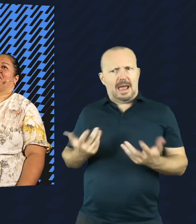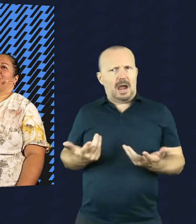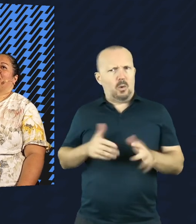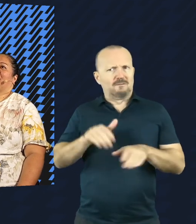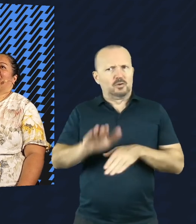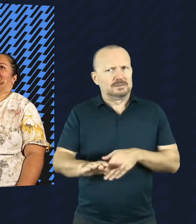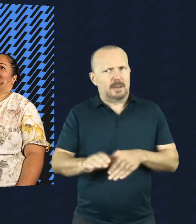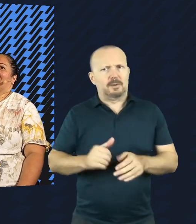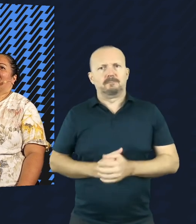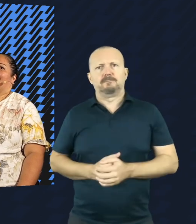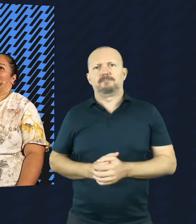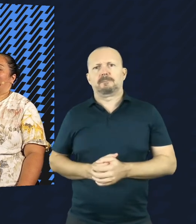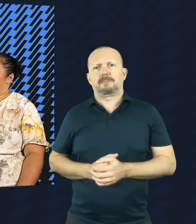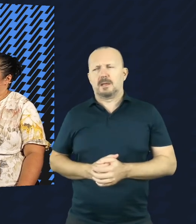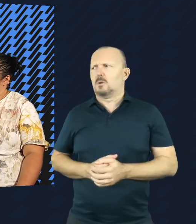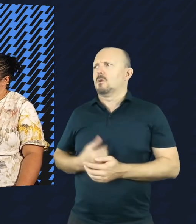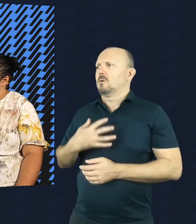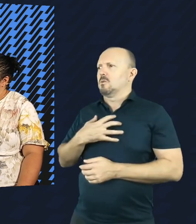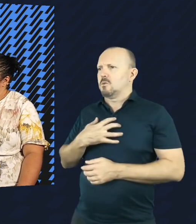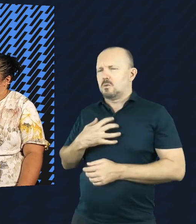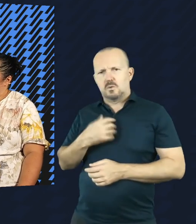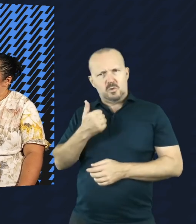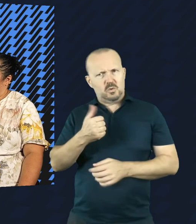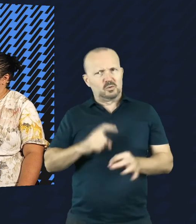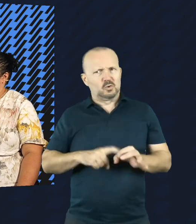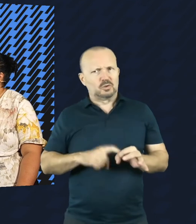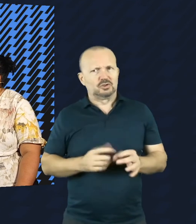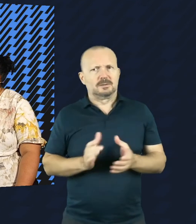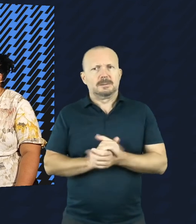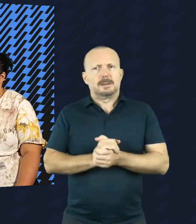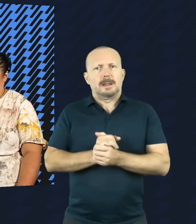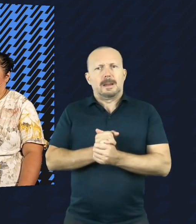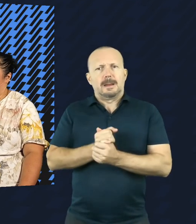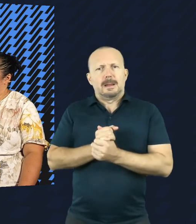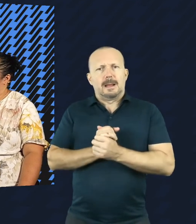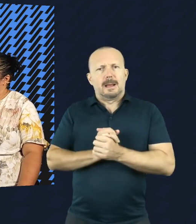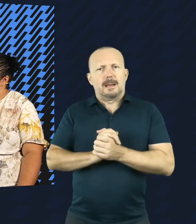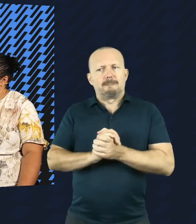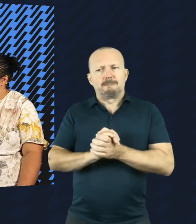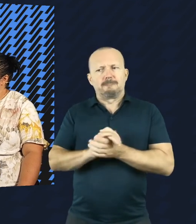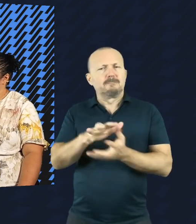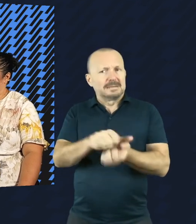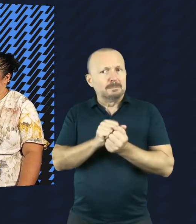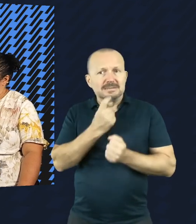gee, that's a big question. I mean, keep it simple. Blank canvas, you know, you haven't got the